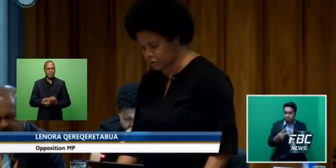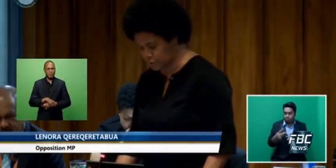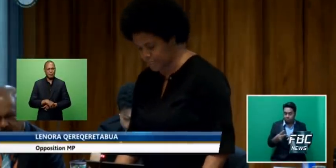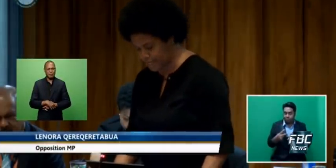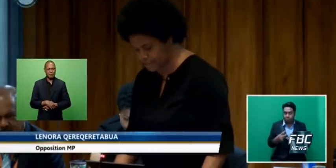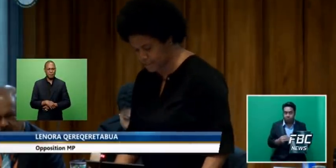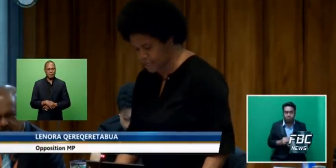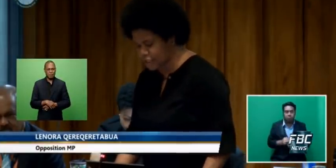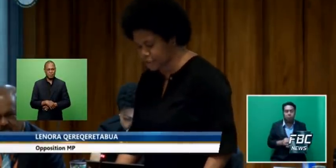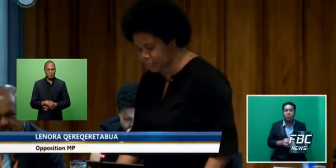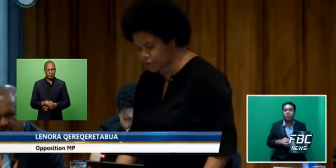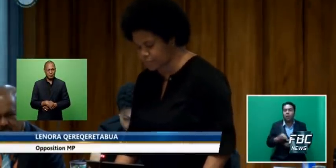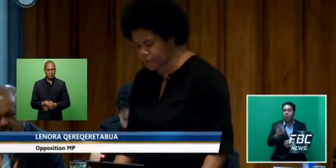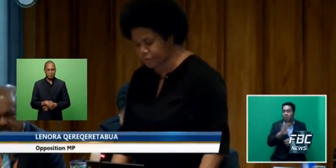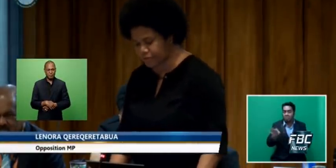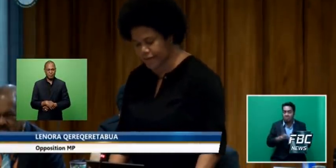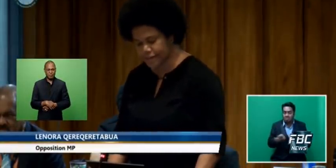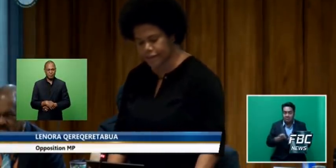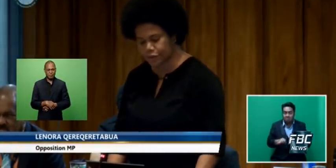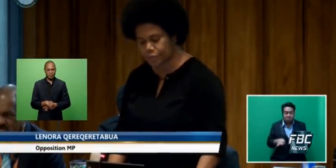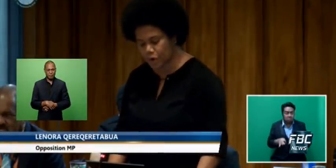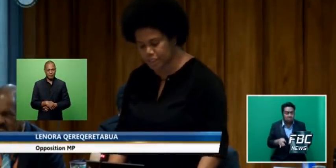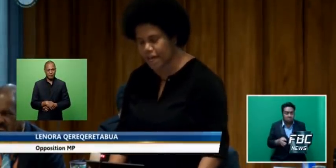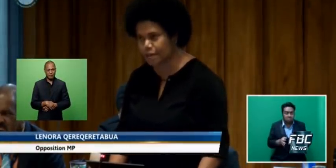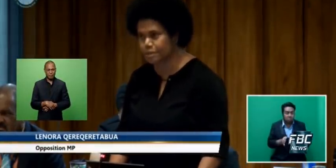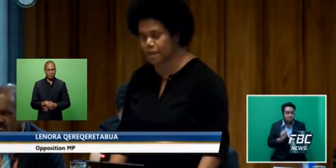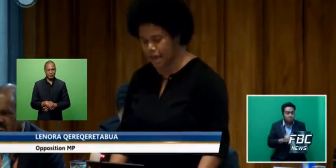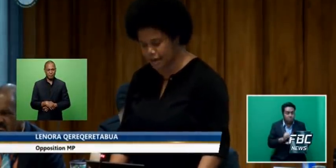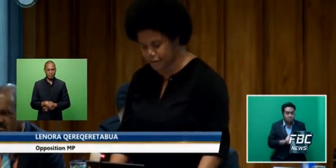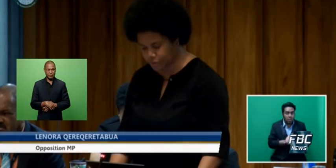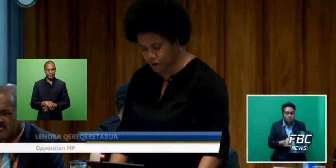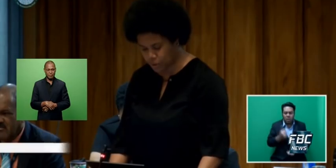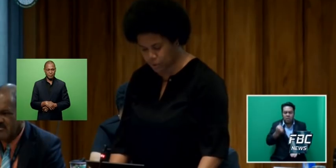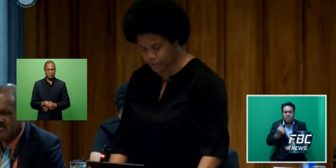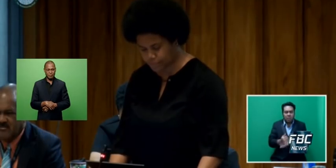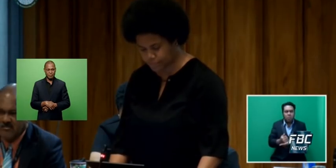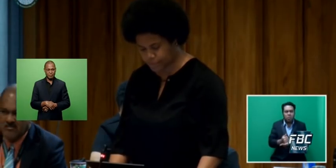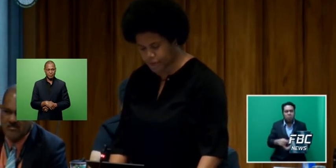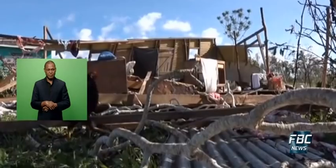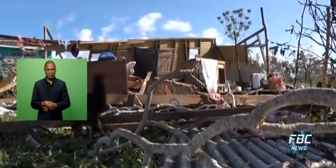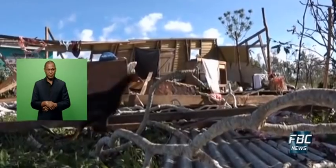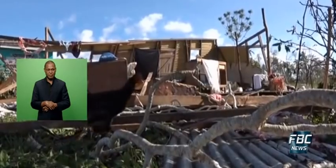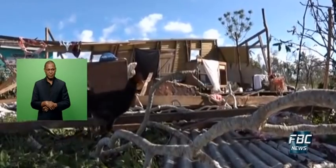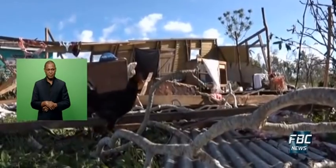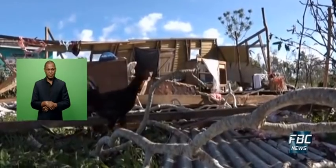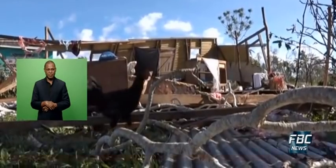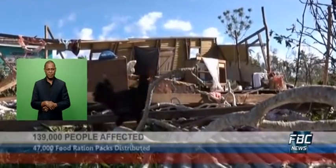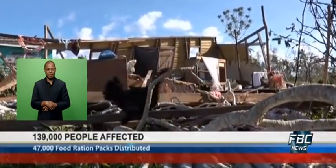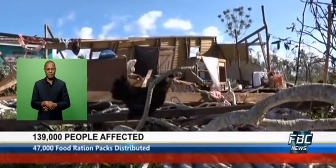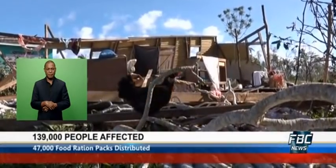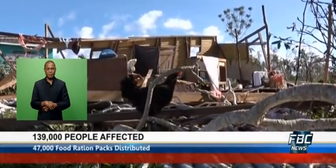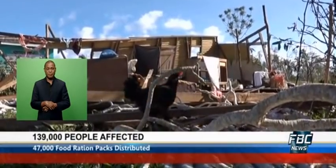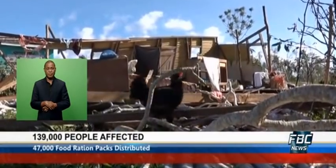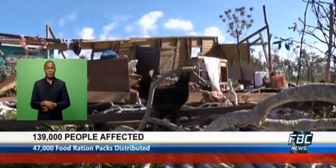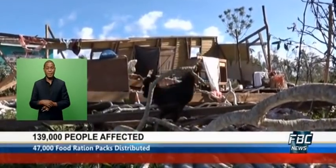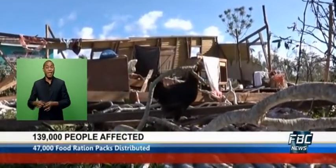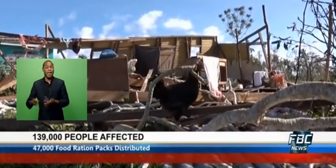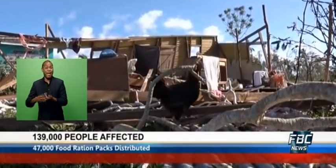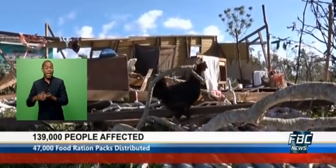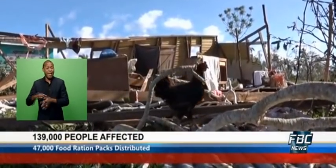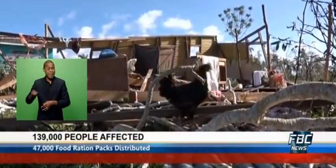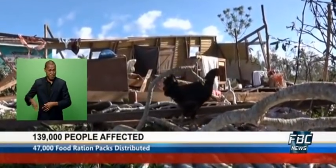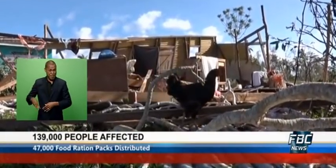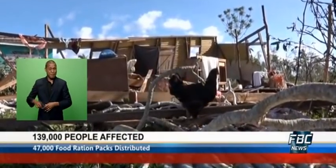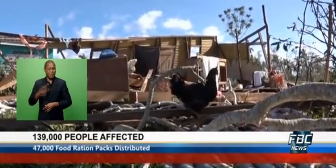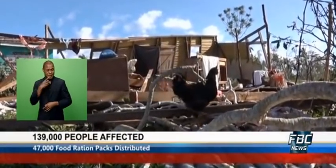too little, too late. Support being provided at the wrong times and in the wrong order. Seruiratu highlighted that government has